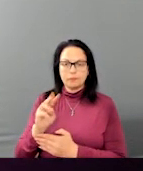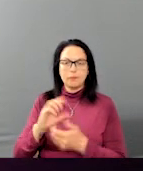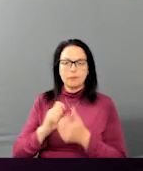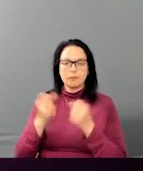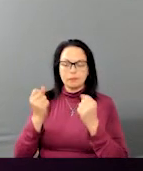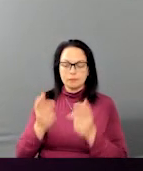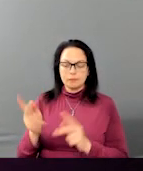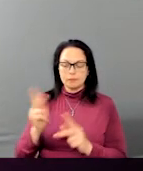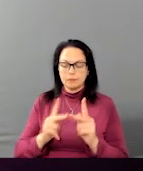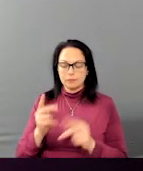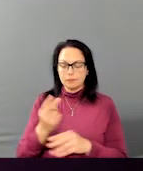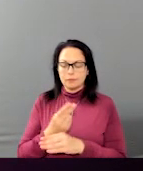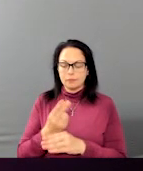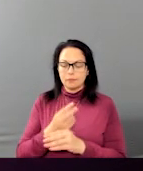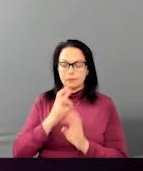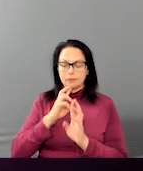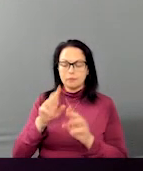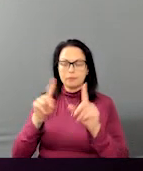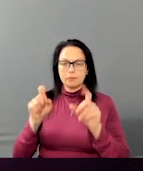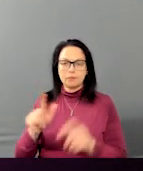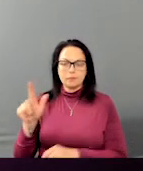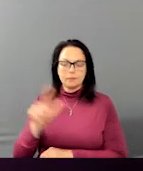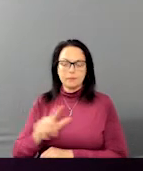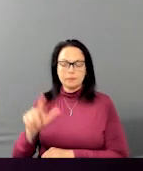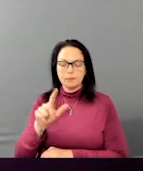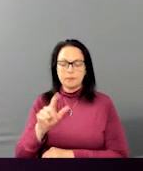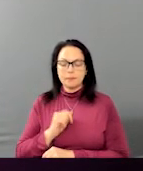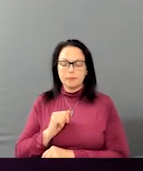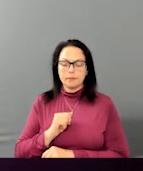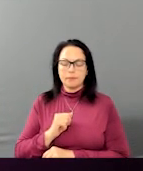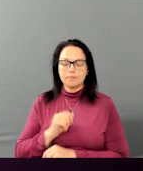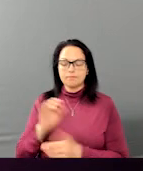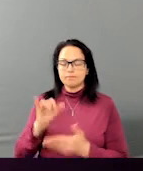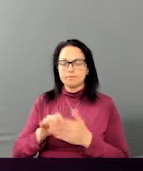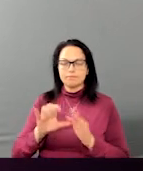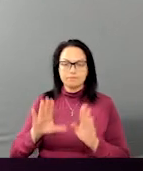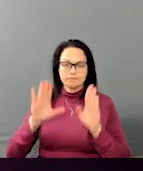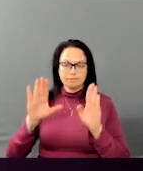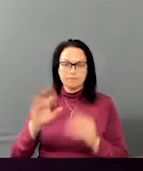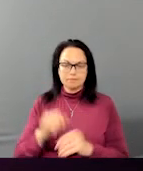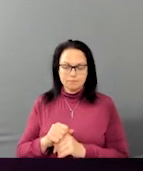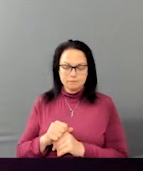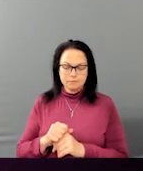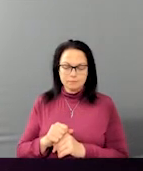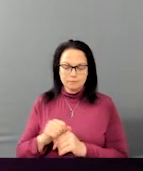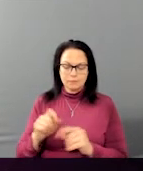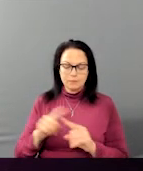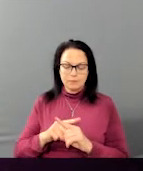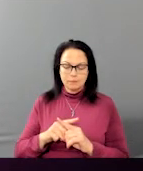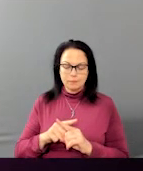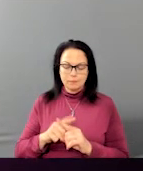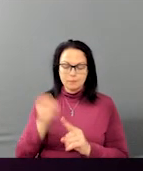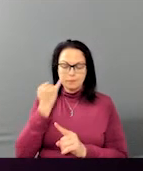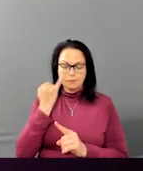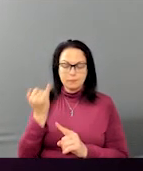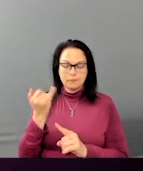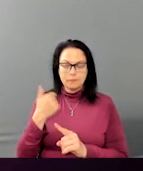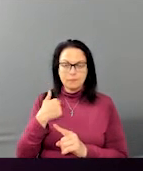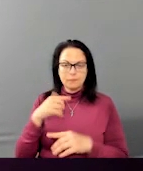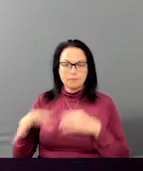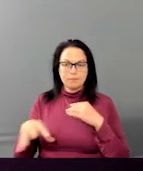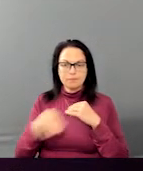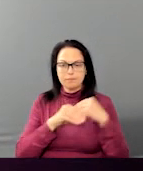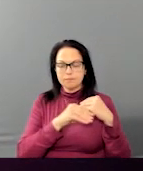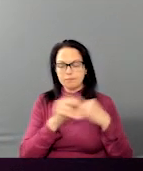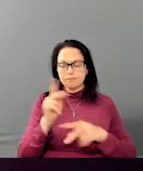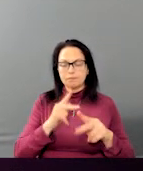testing library? Okay, much more people, okay, that's great. But if I add up the number of people using Enzyme and the number of people